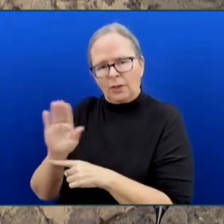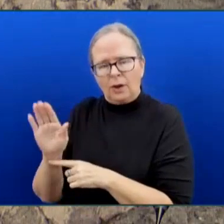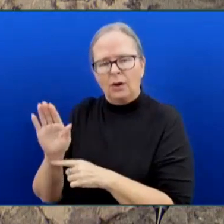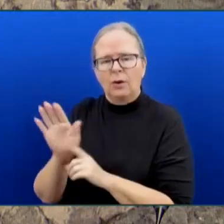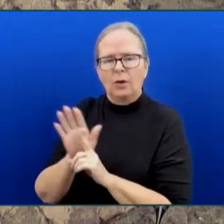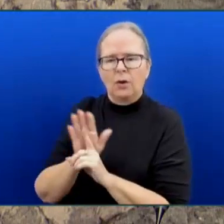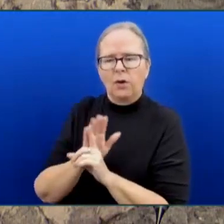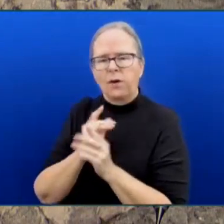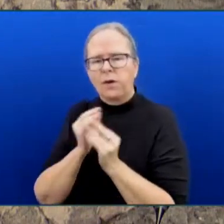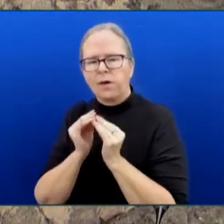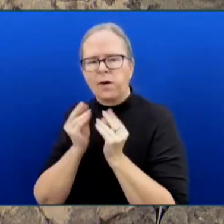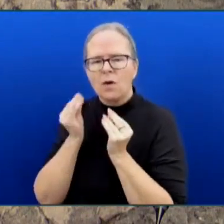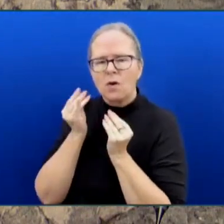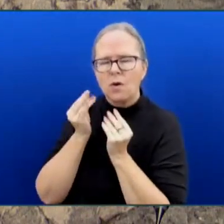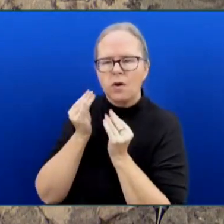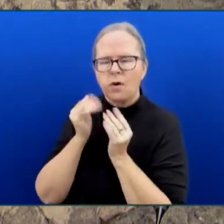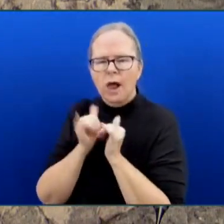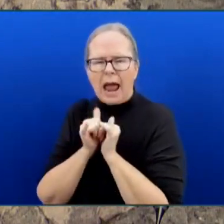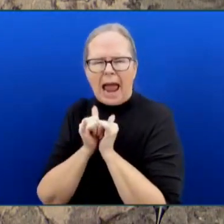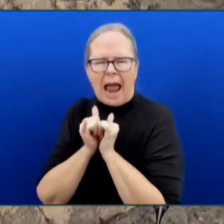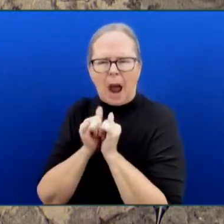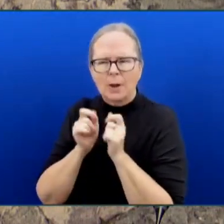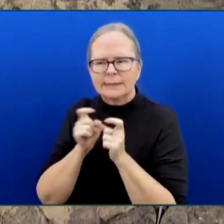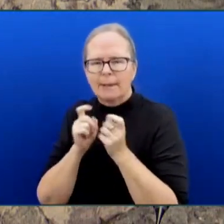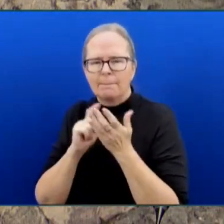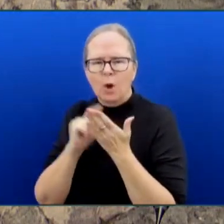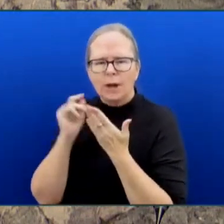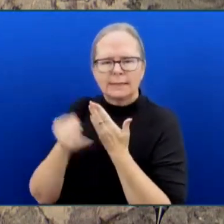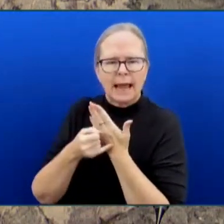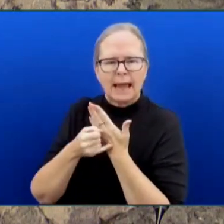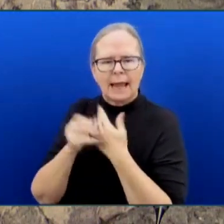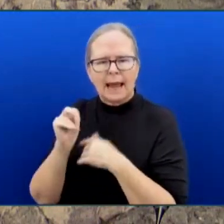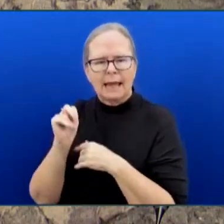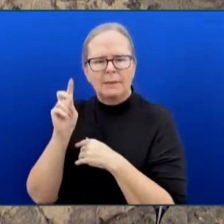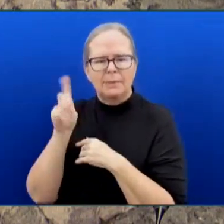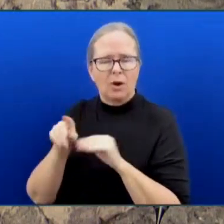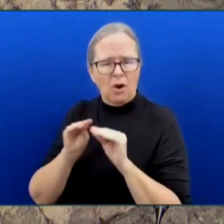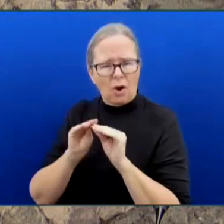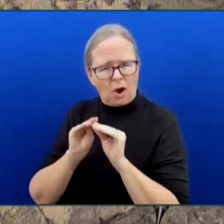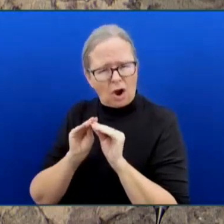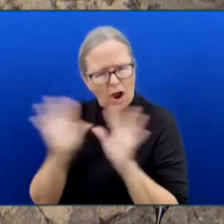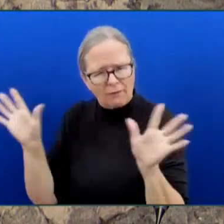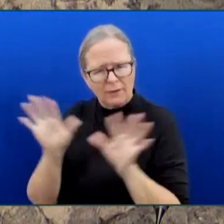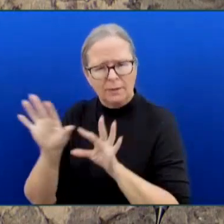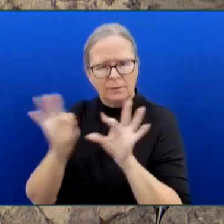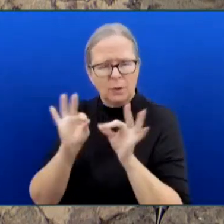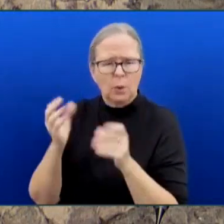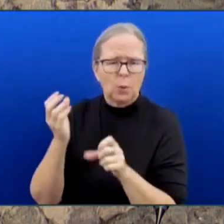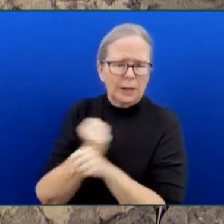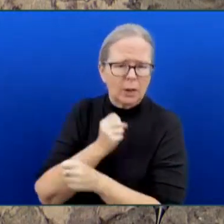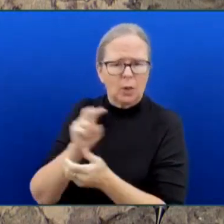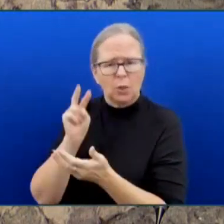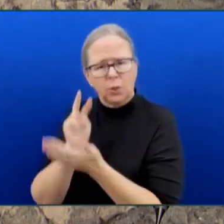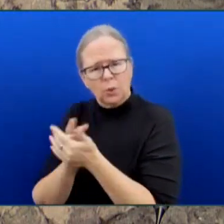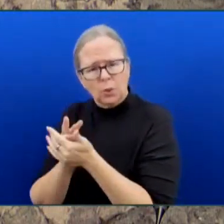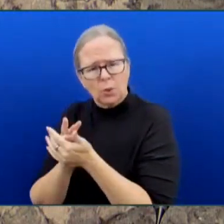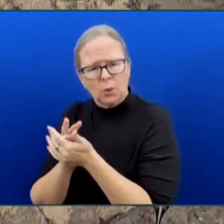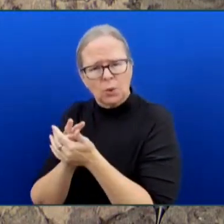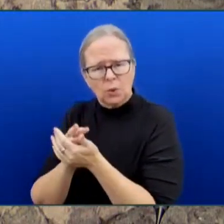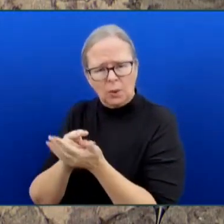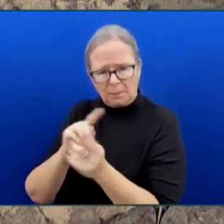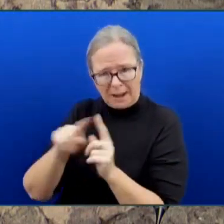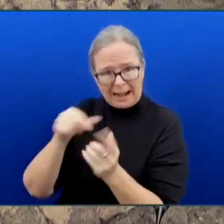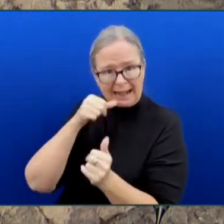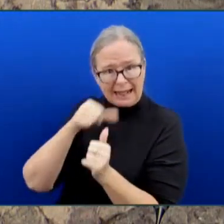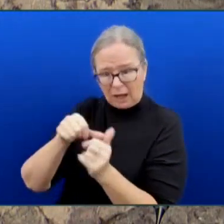clearly picking winners and losers here because according to the minister herself in her own document, it says right now we have no